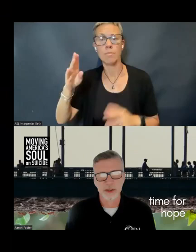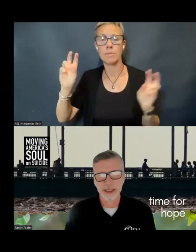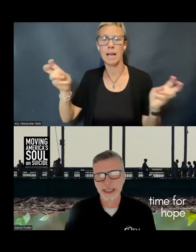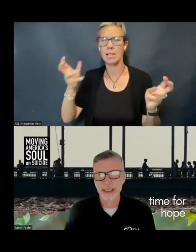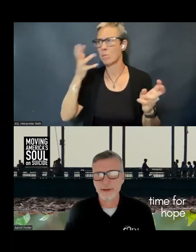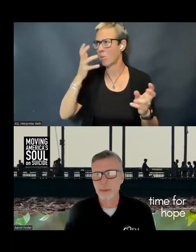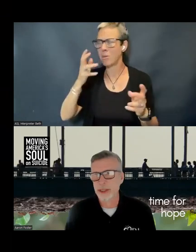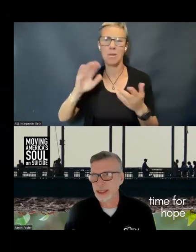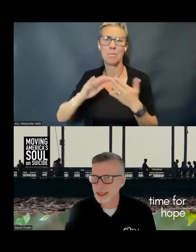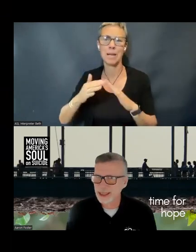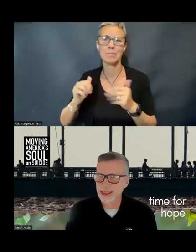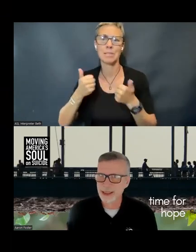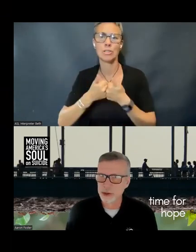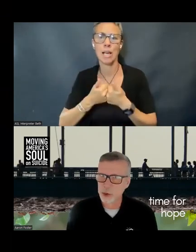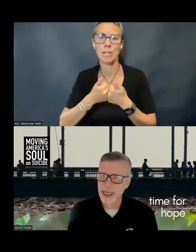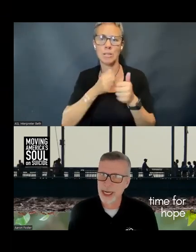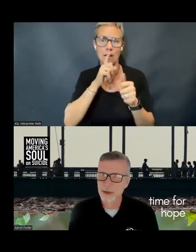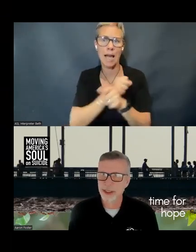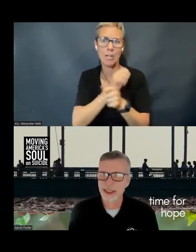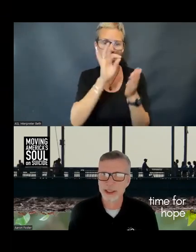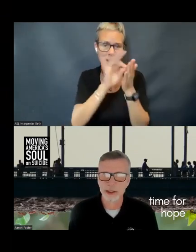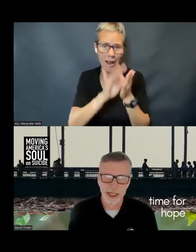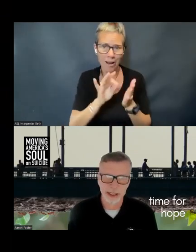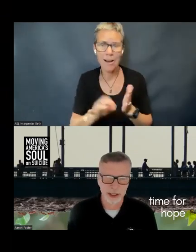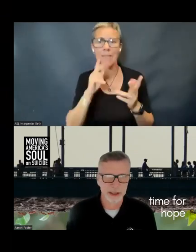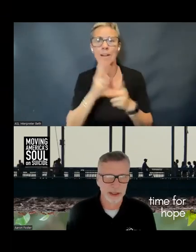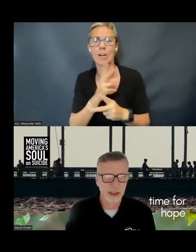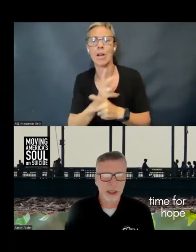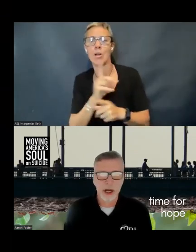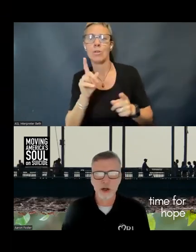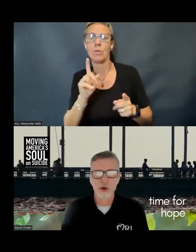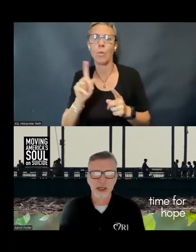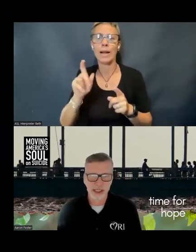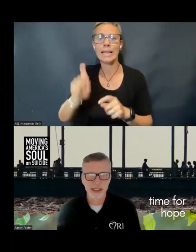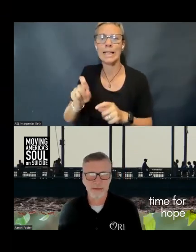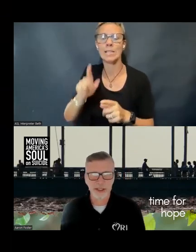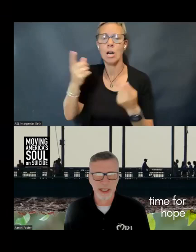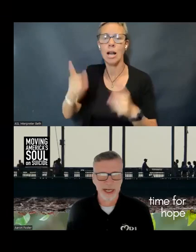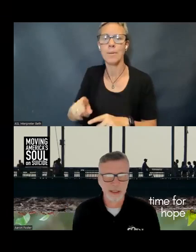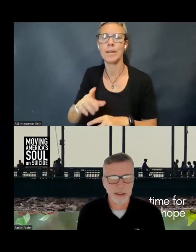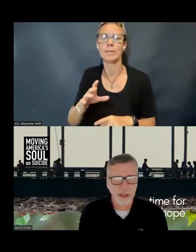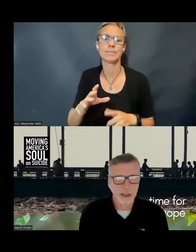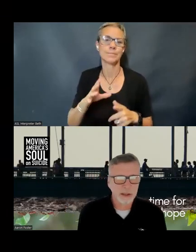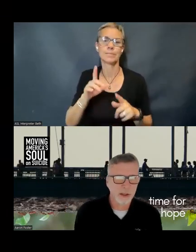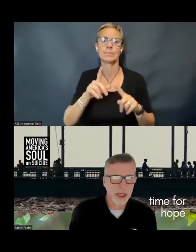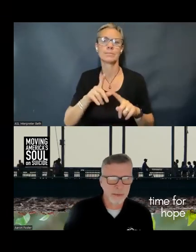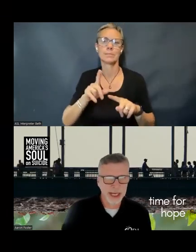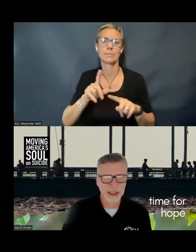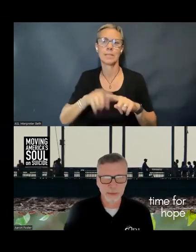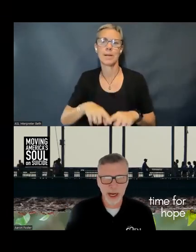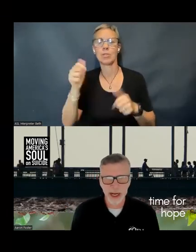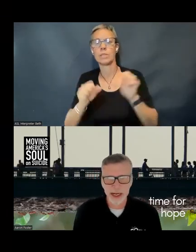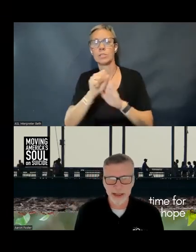track workforce needs and develop consistent training and retention strategies across these different states. So I'm going